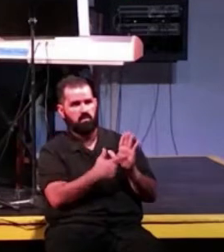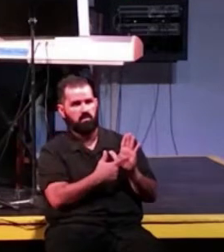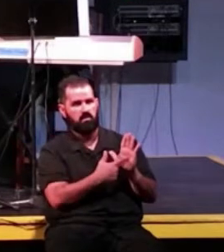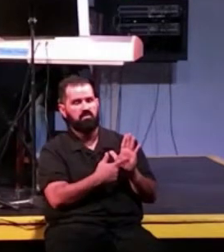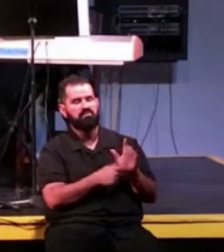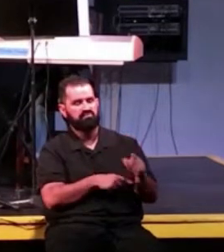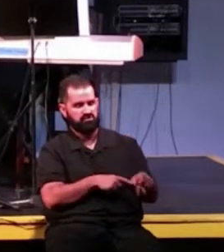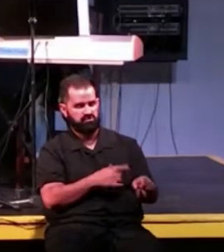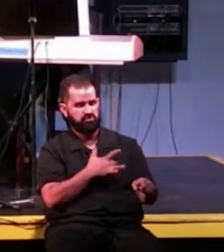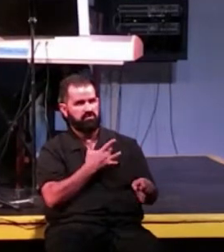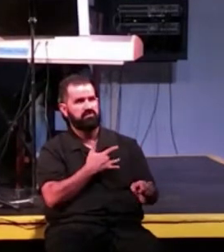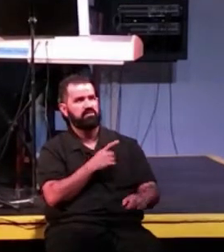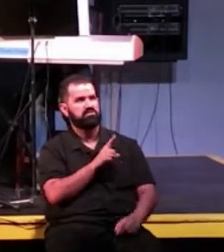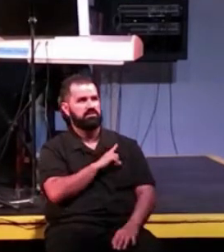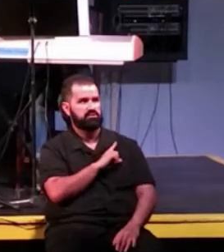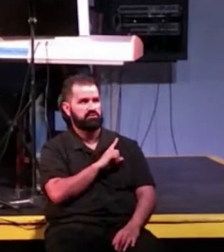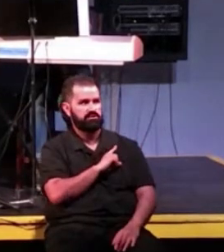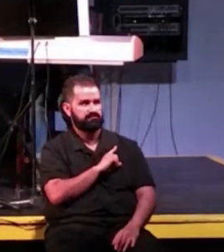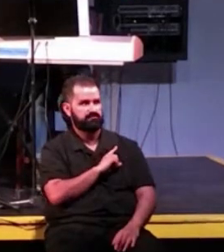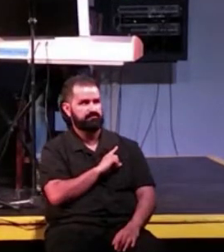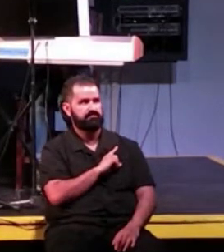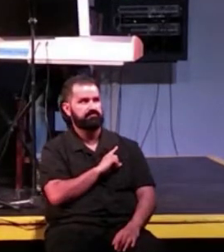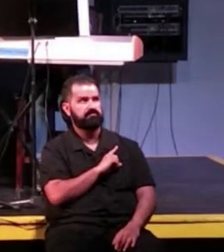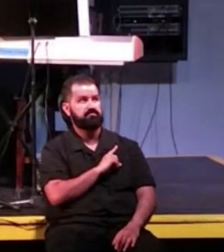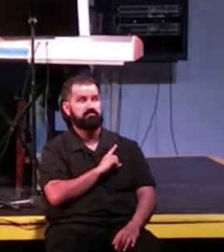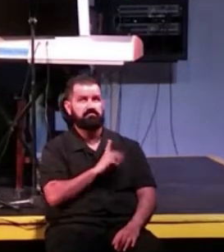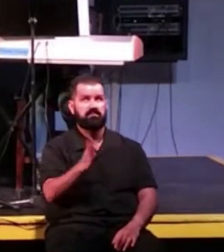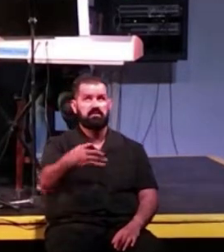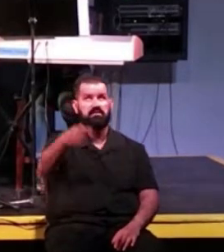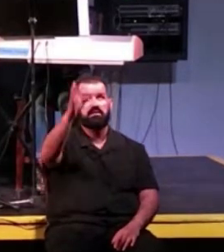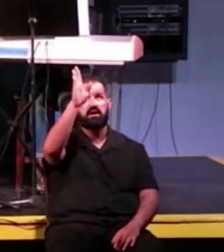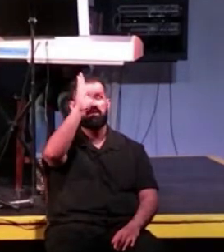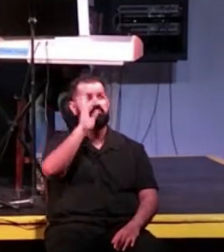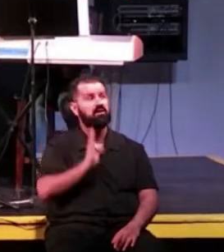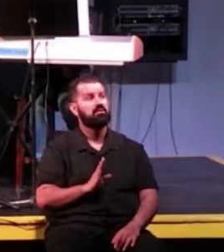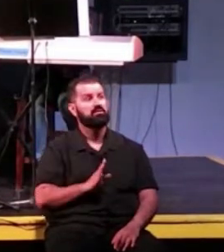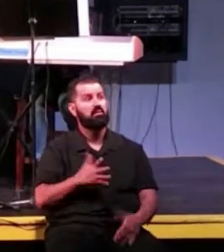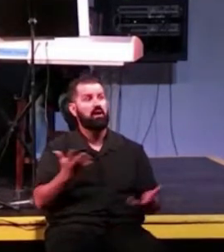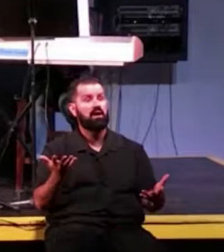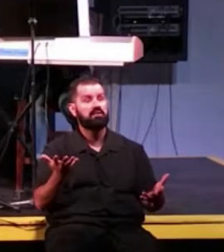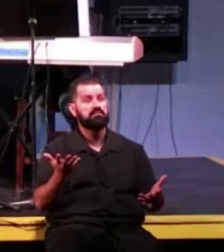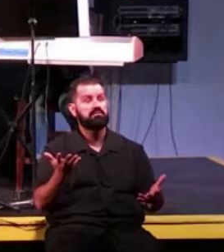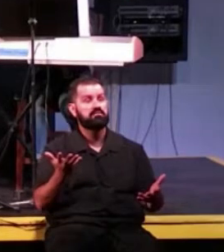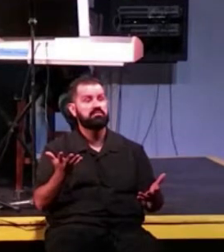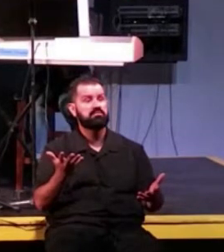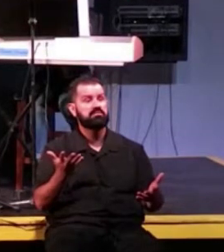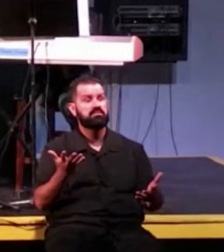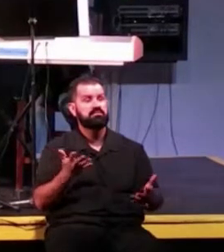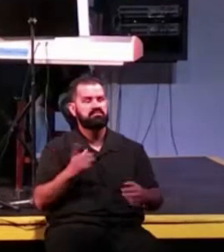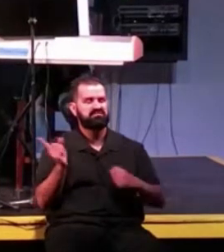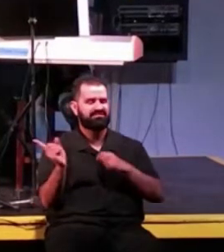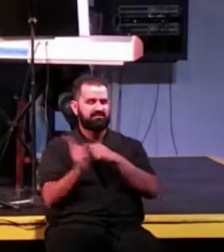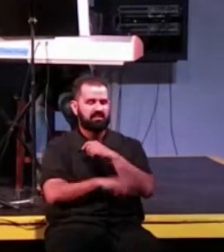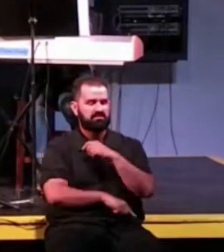she feels guilty. The Almighty has